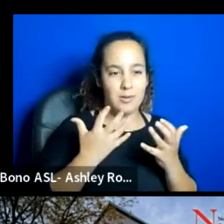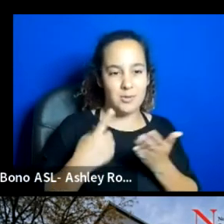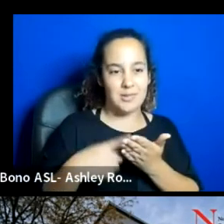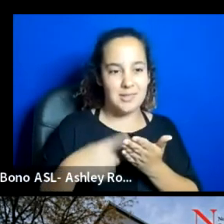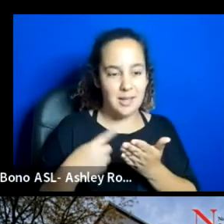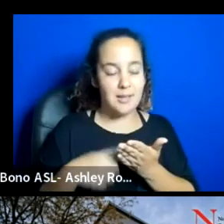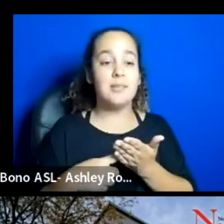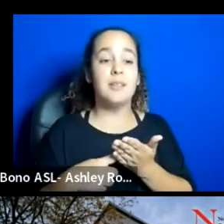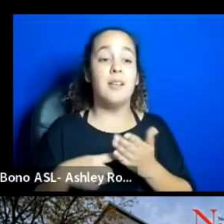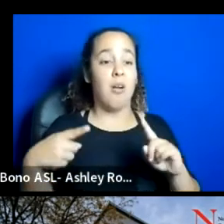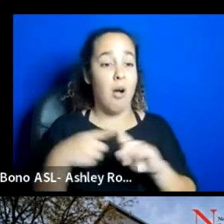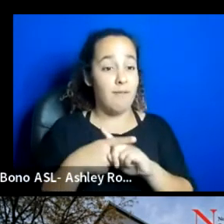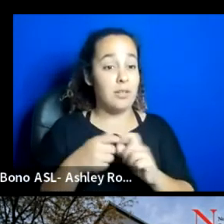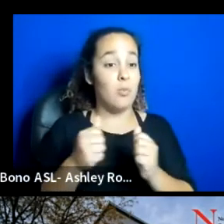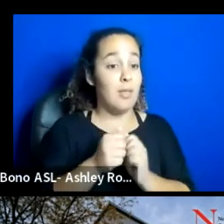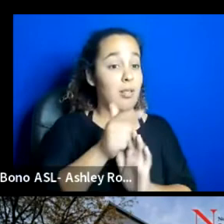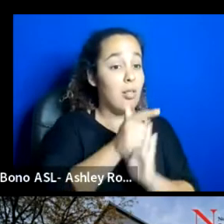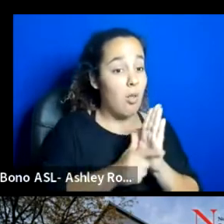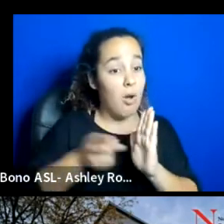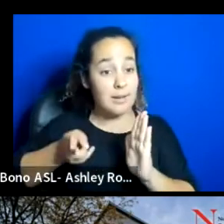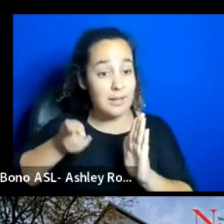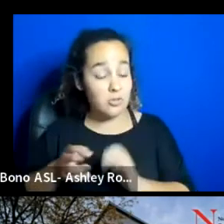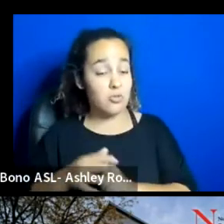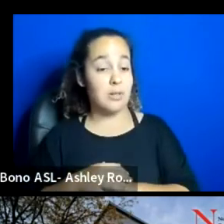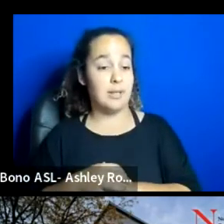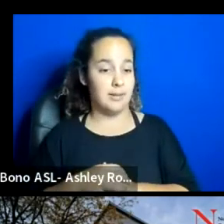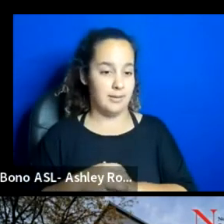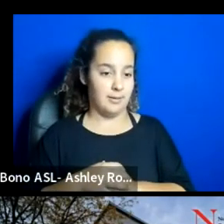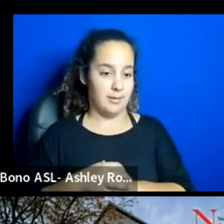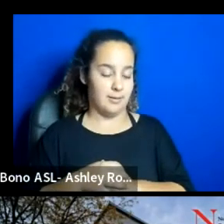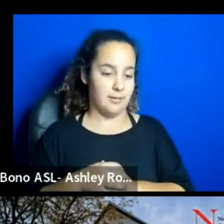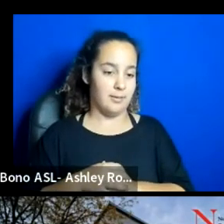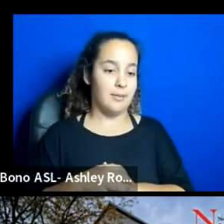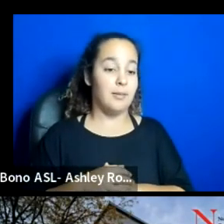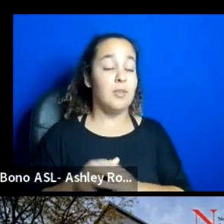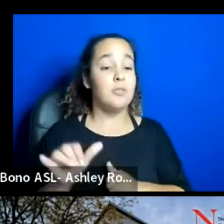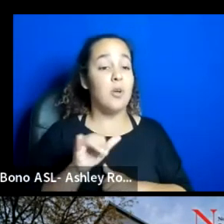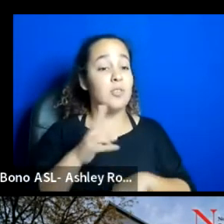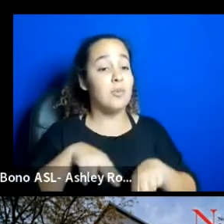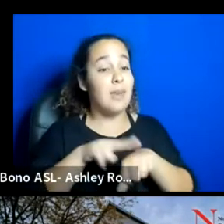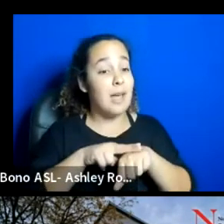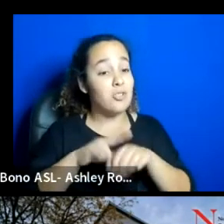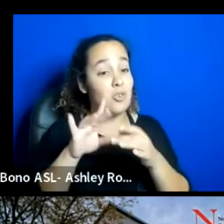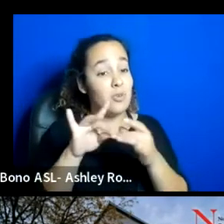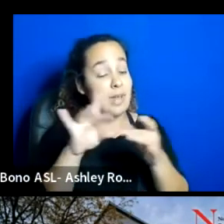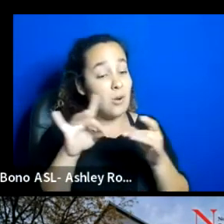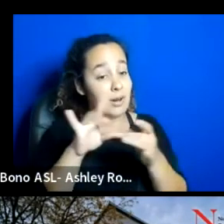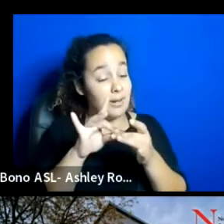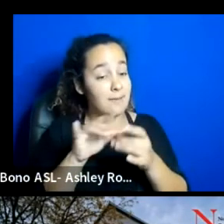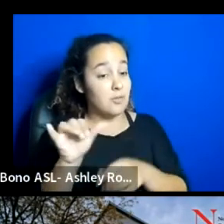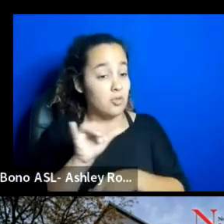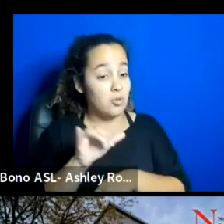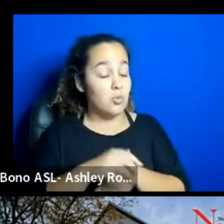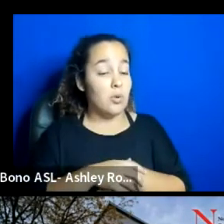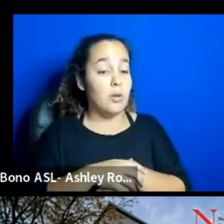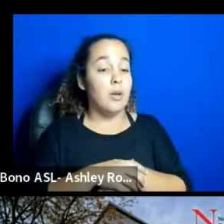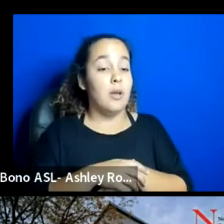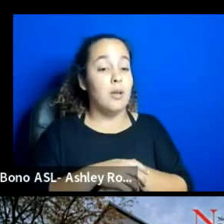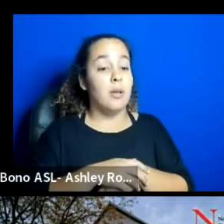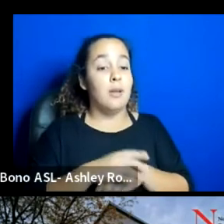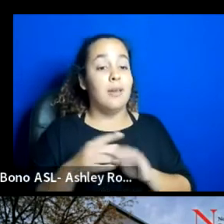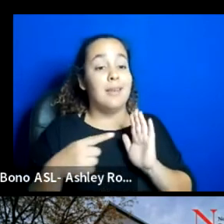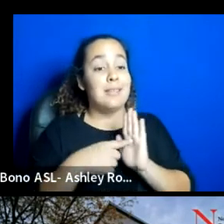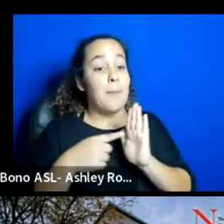In that regard, I was less interested in the specific national narratives, but in the connections between, for instance, the